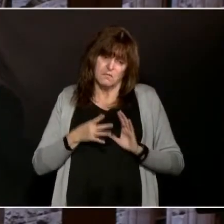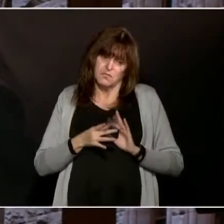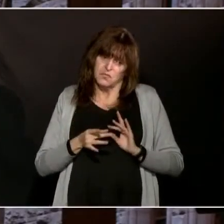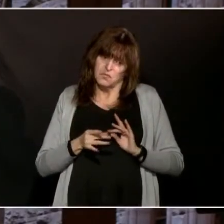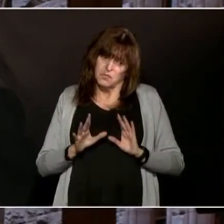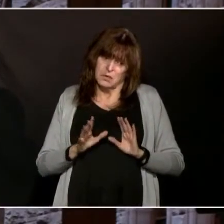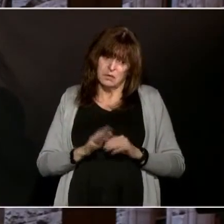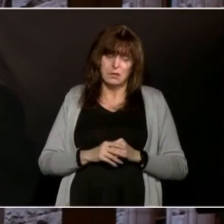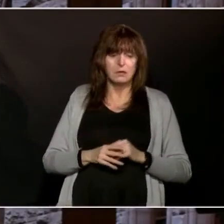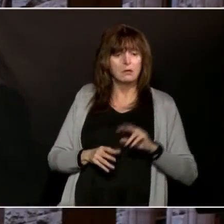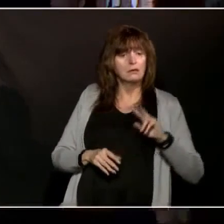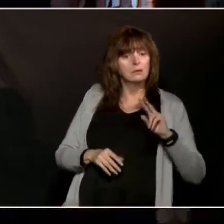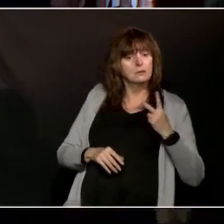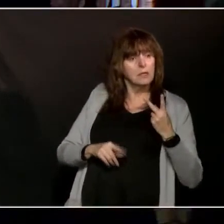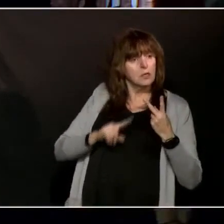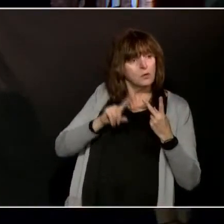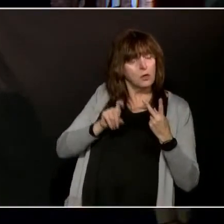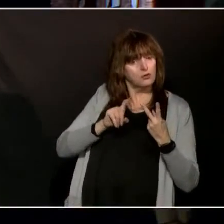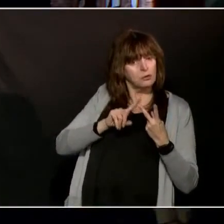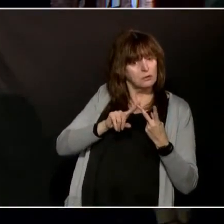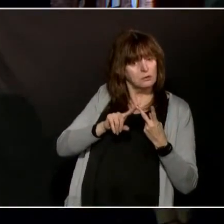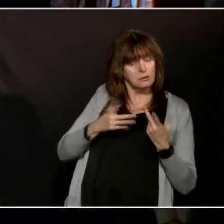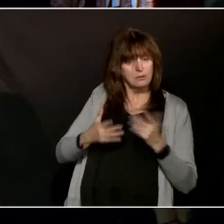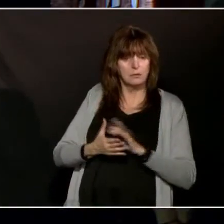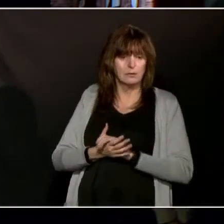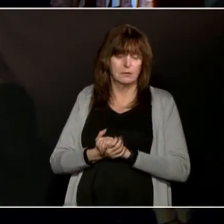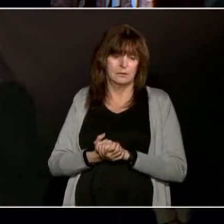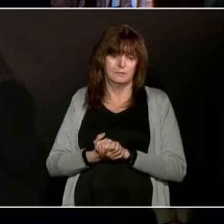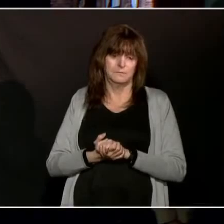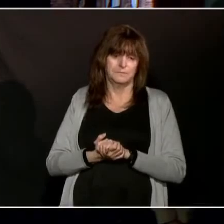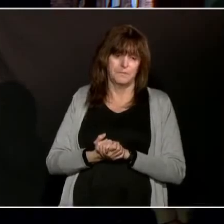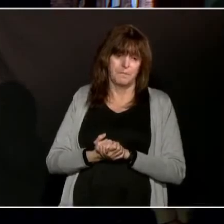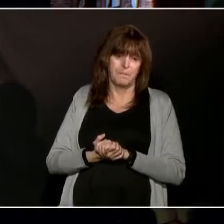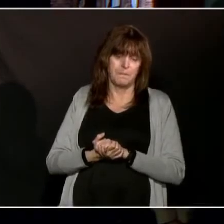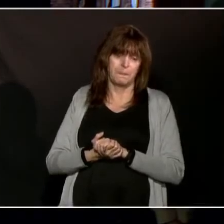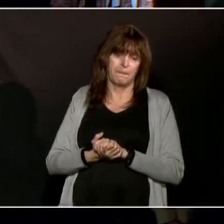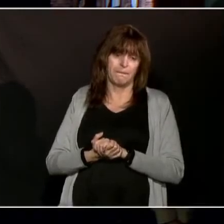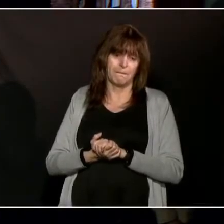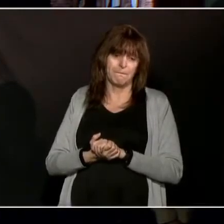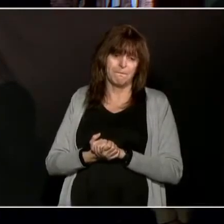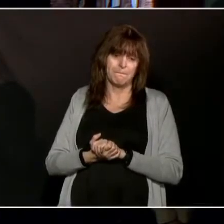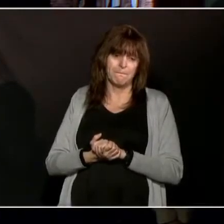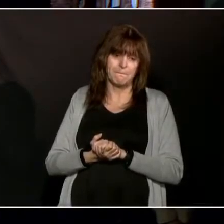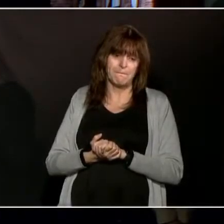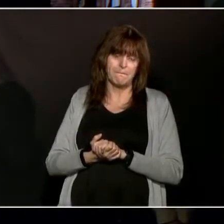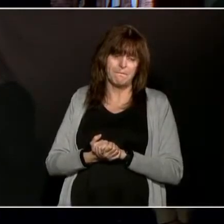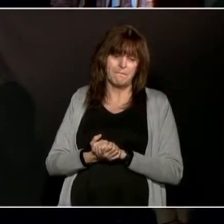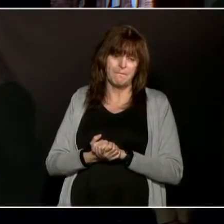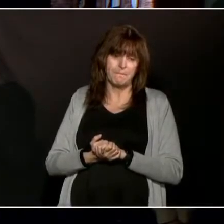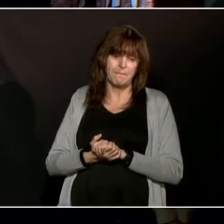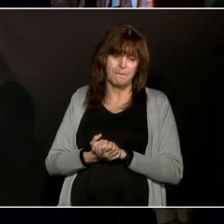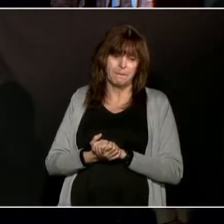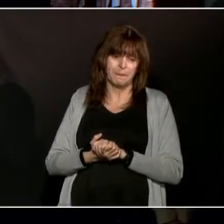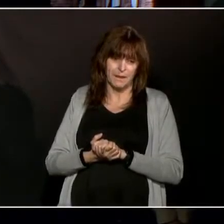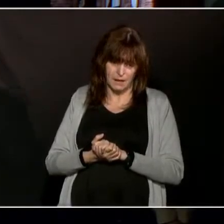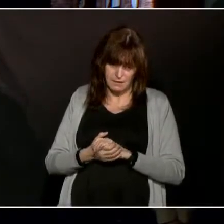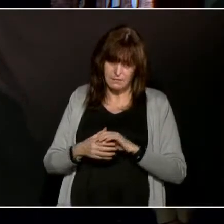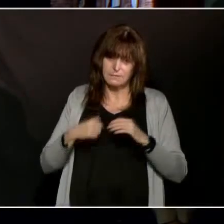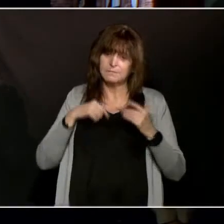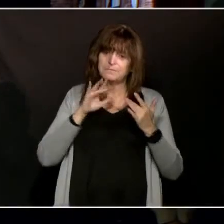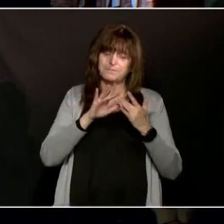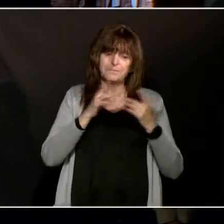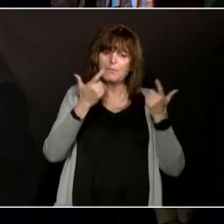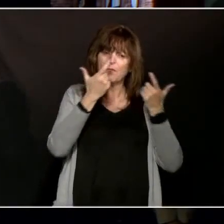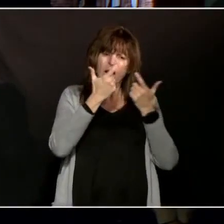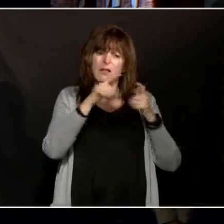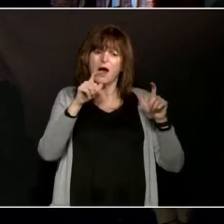last question. Yeah, we have contacted a major pizza chain and a major sub chain, and we told